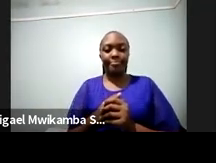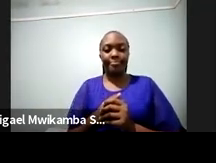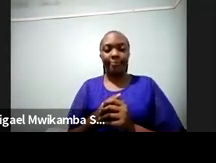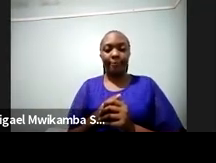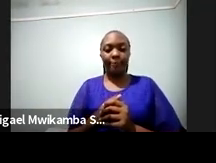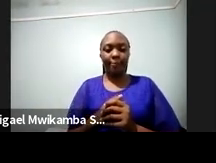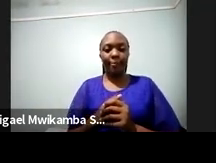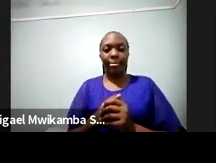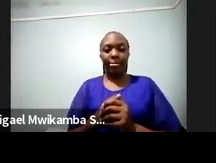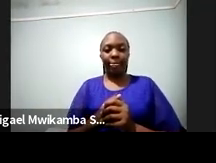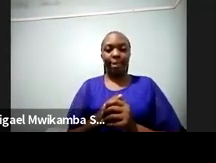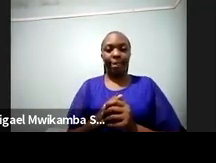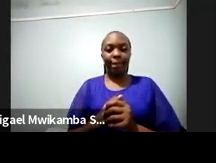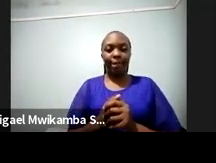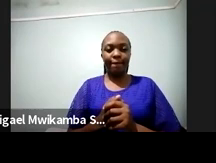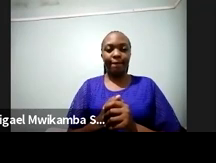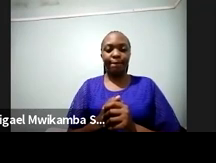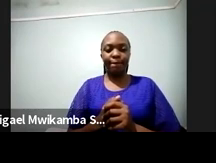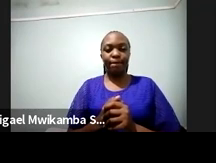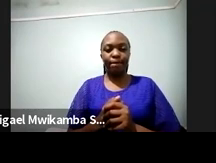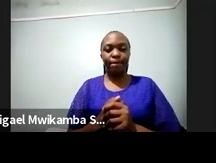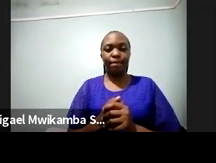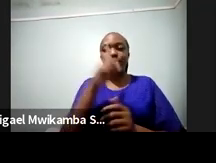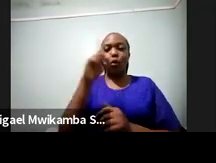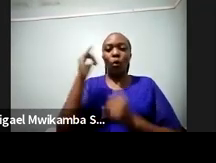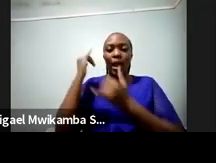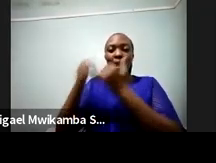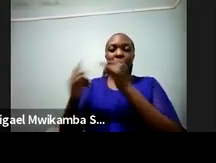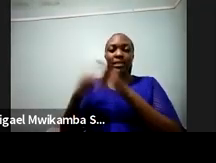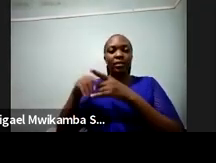resources. One last, and then we move on.